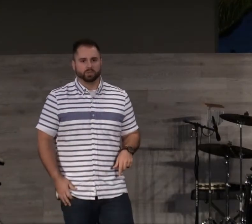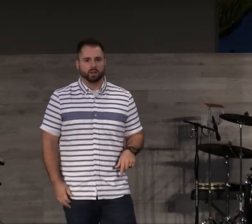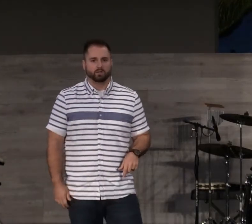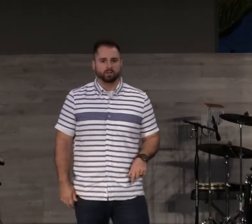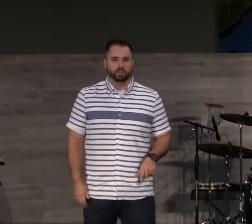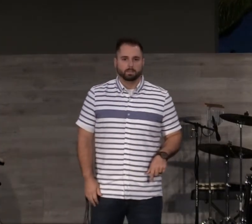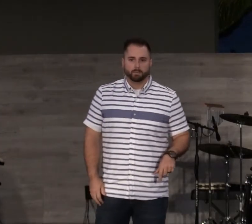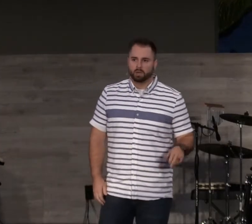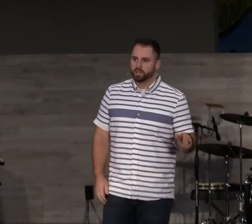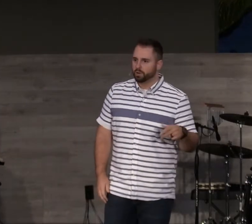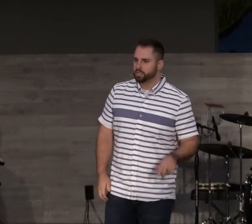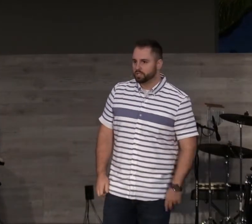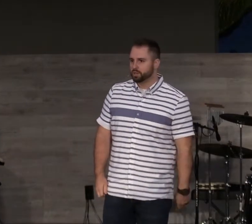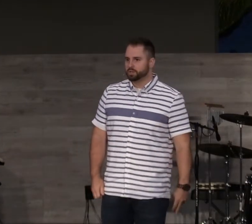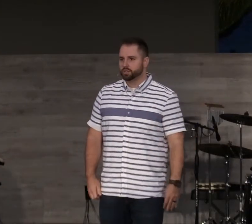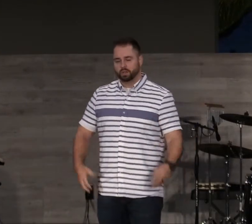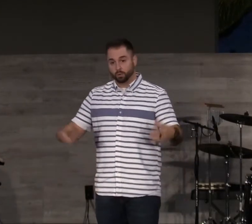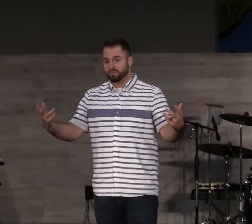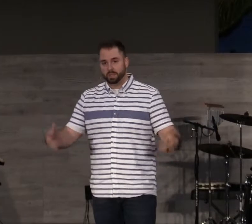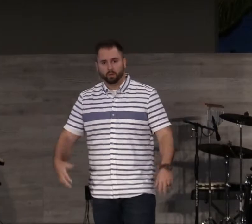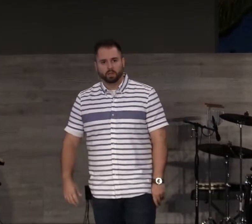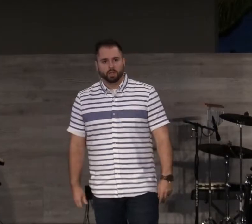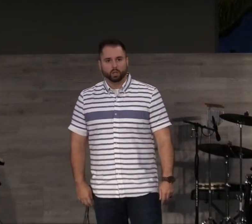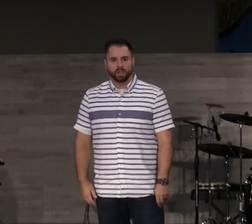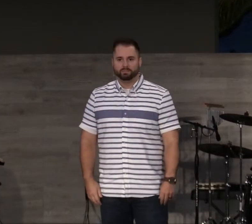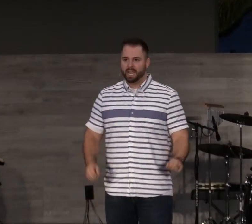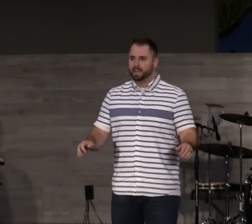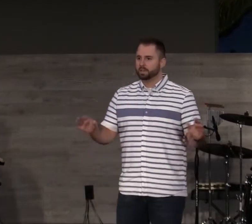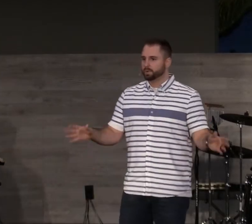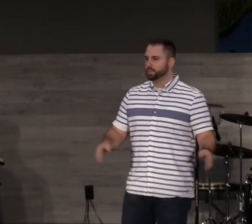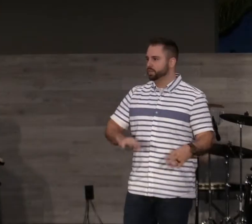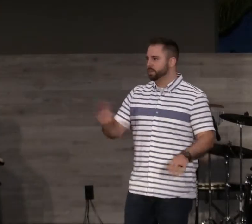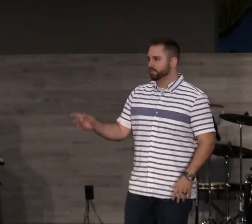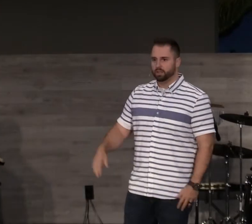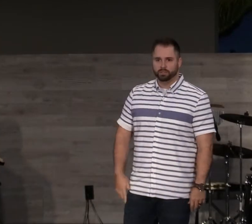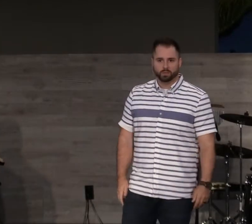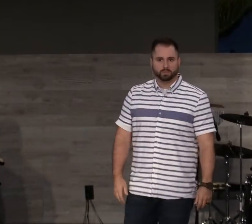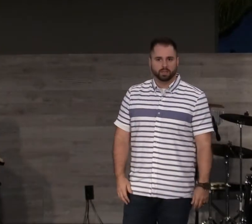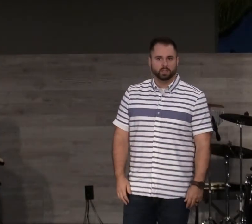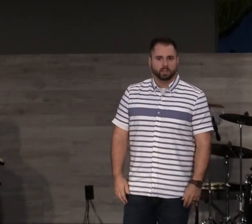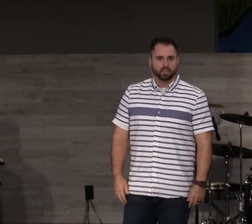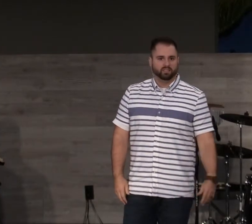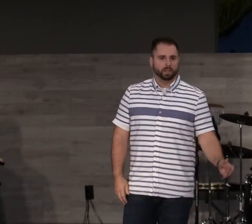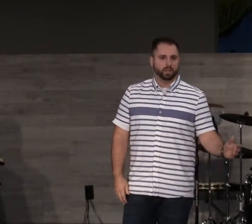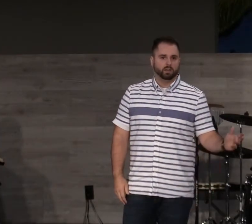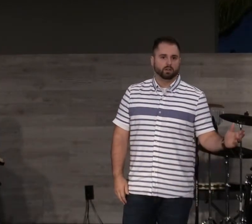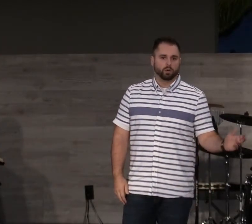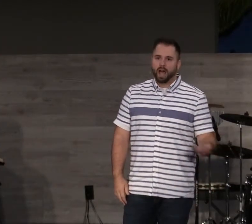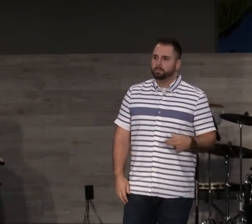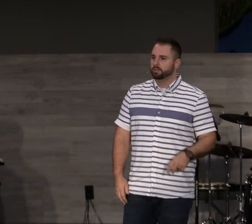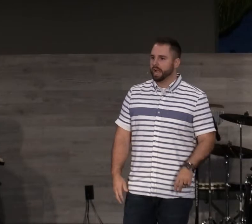Hebrews chapter 12. Paul's encouraging a church, a group of people who have been hated and persecuted by their fellow Jewish men. They've